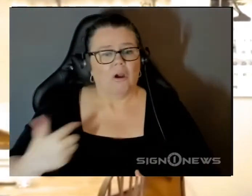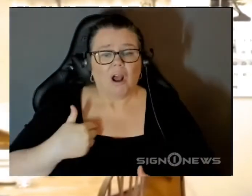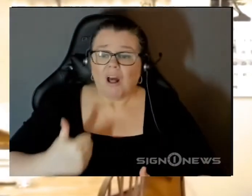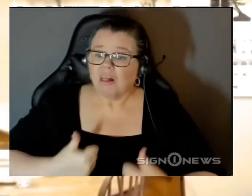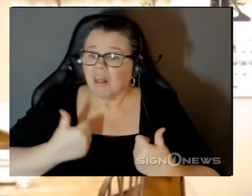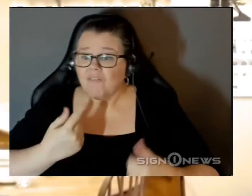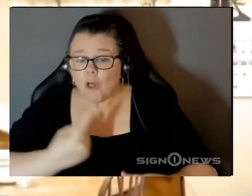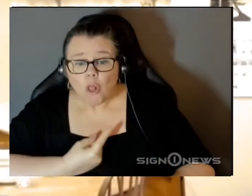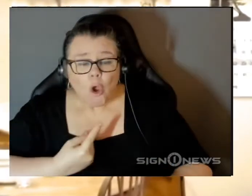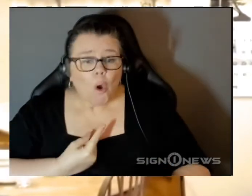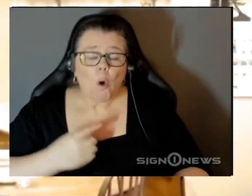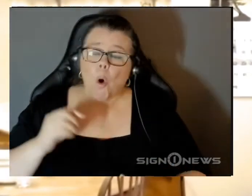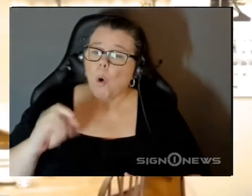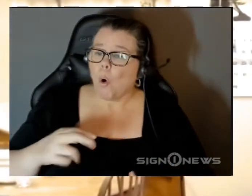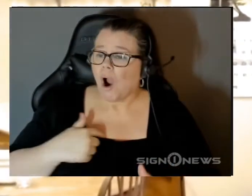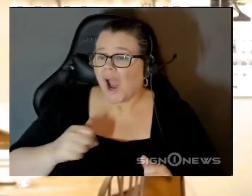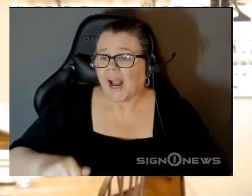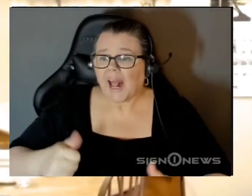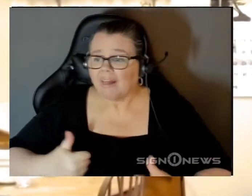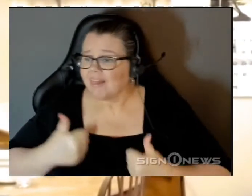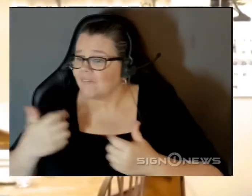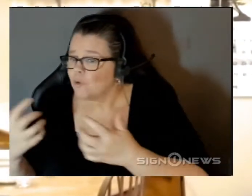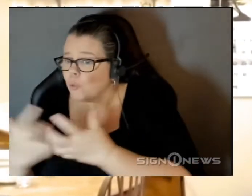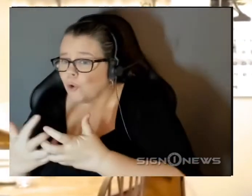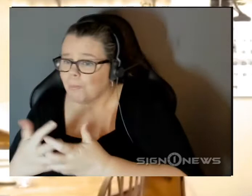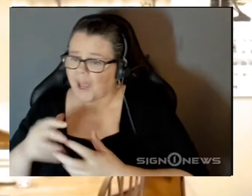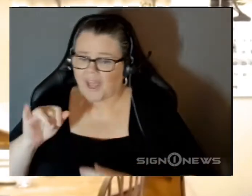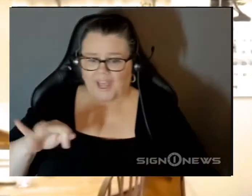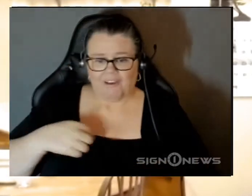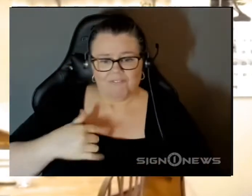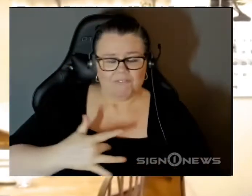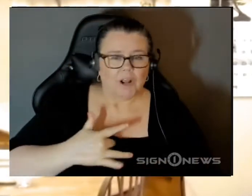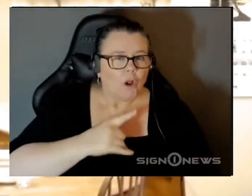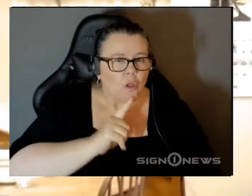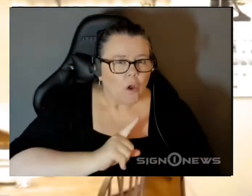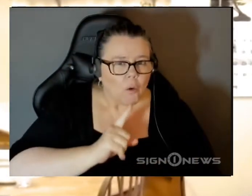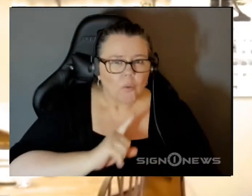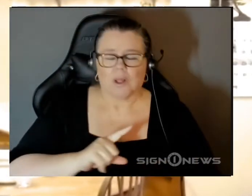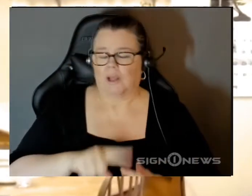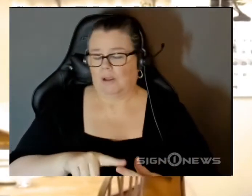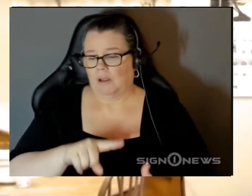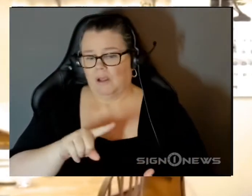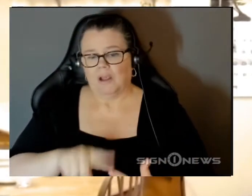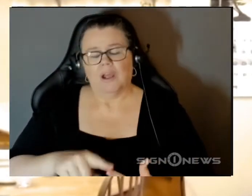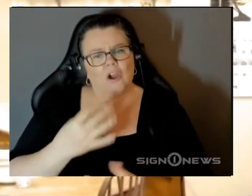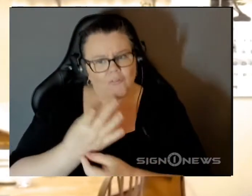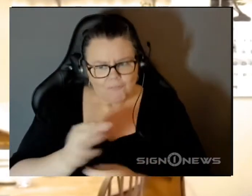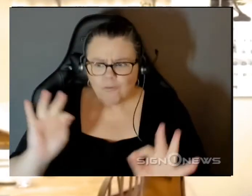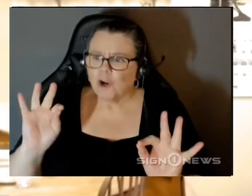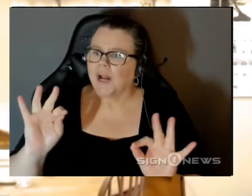lonely. Freedom of who you want to support you in your life and who you want to be your friends and